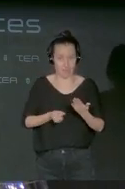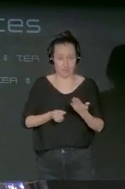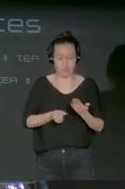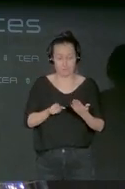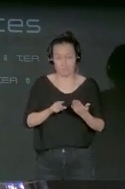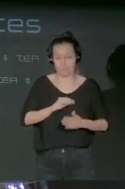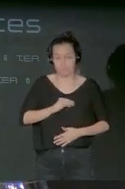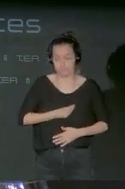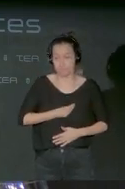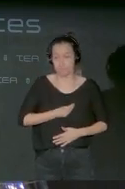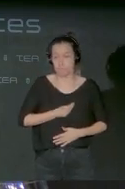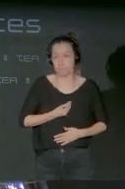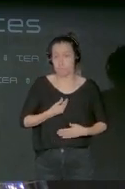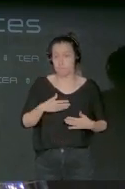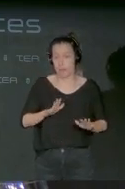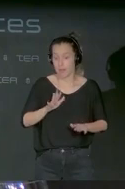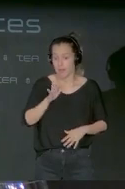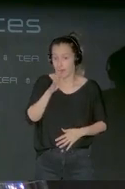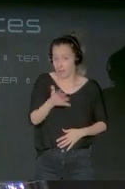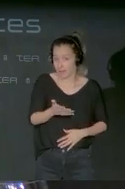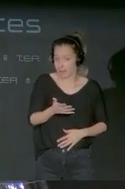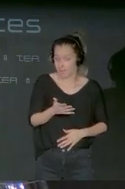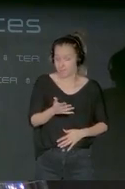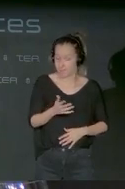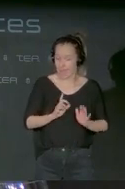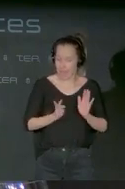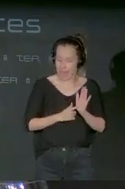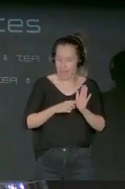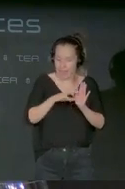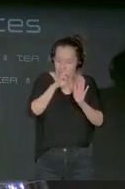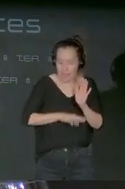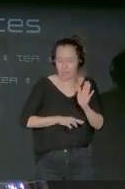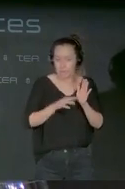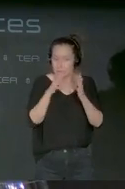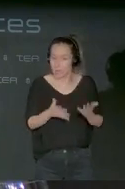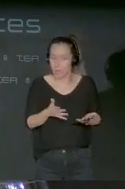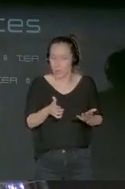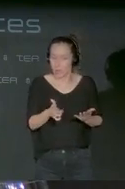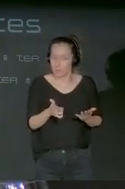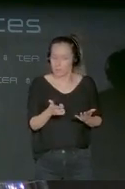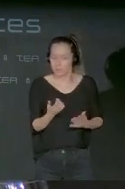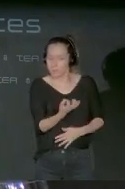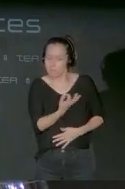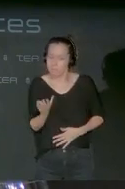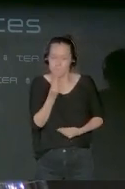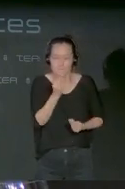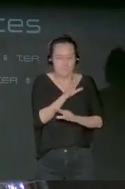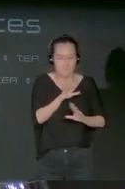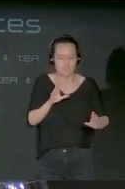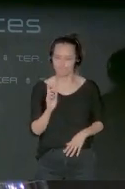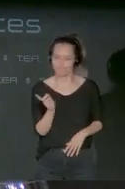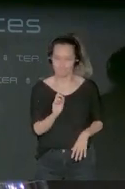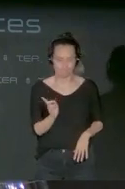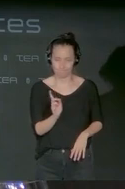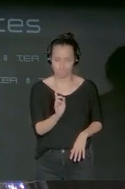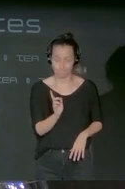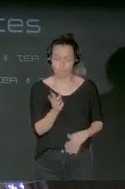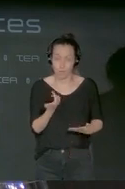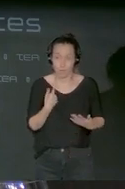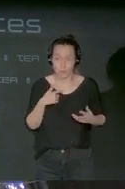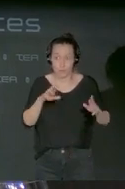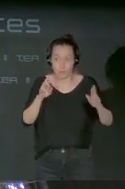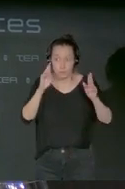Act, looks like it's not going to be a perfect solution, but it's a step forward. And hopefully, by working with that, with the further regulation